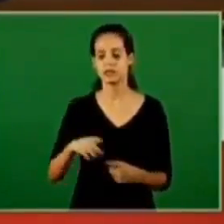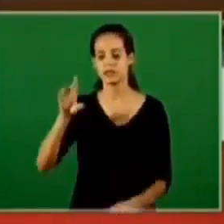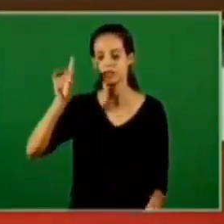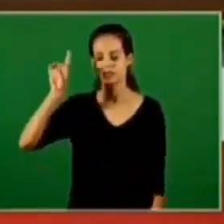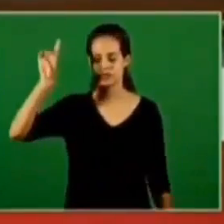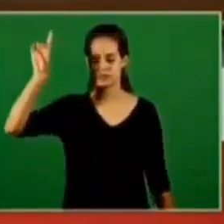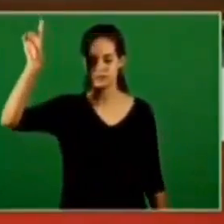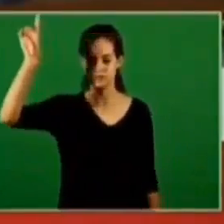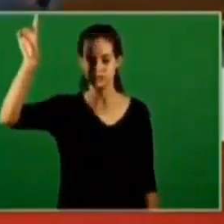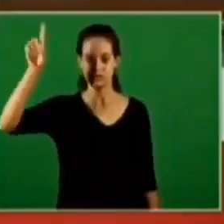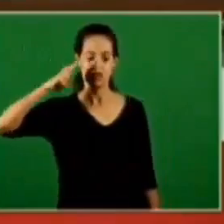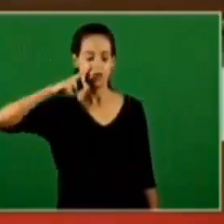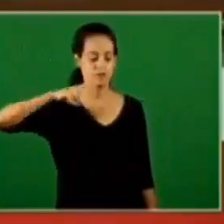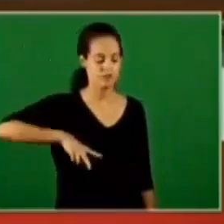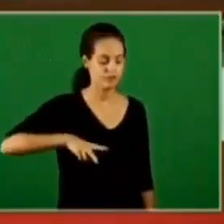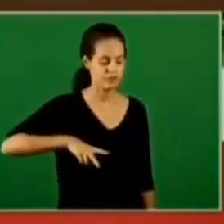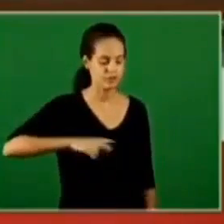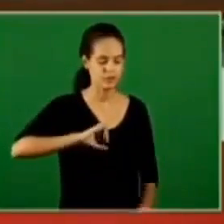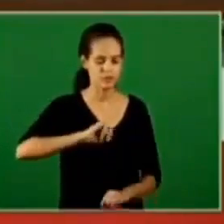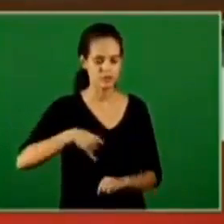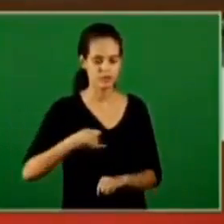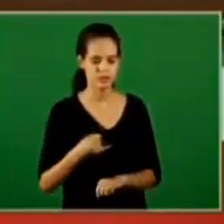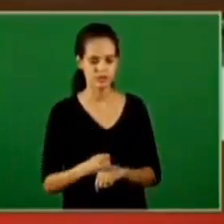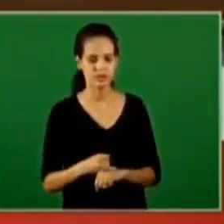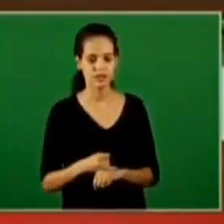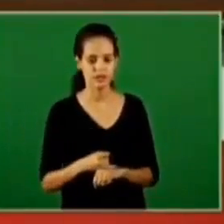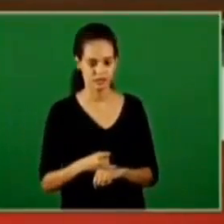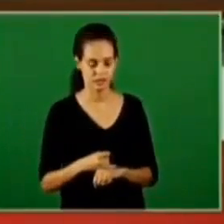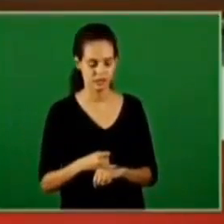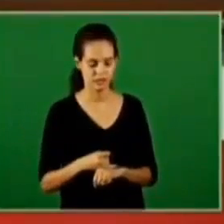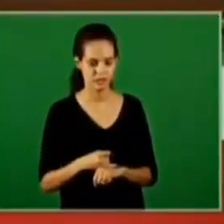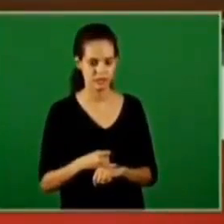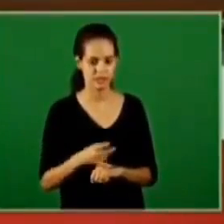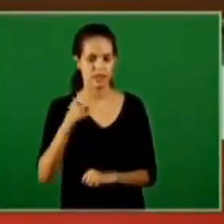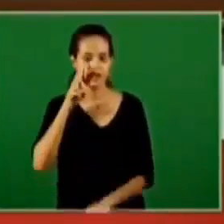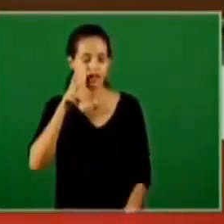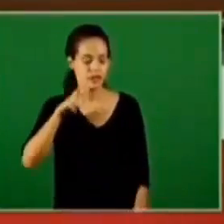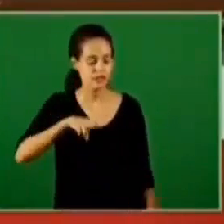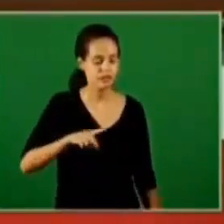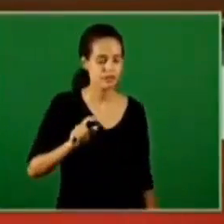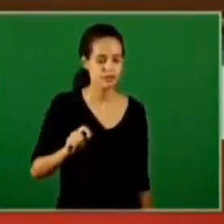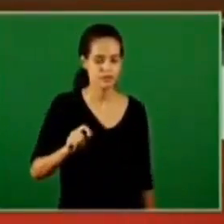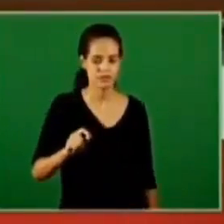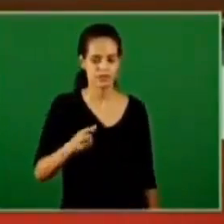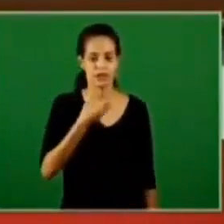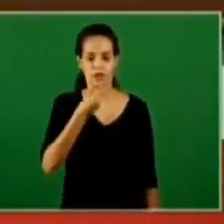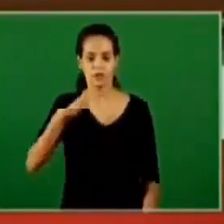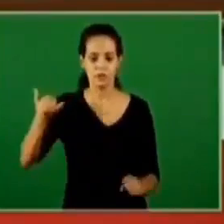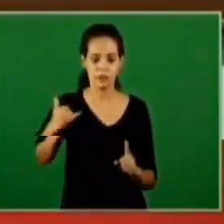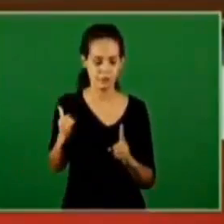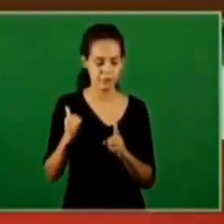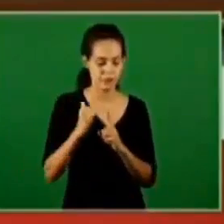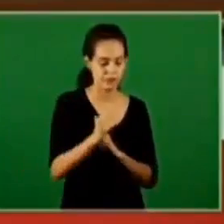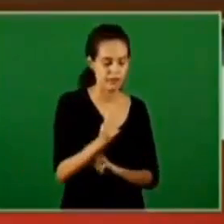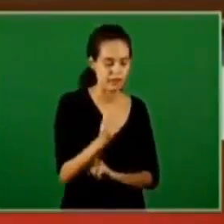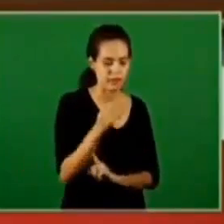he wanted a place of adoration to his name. You know, what was there? The